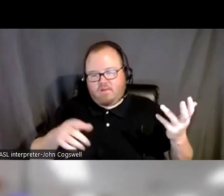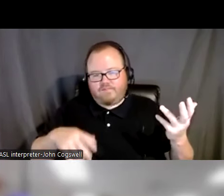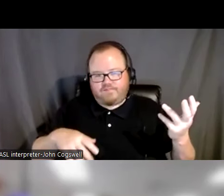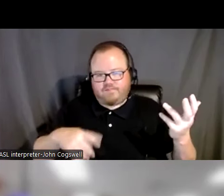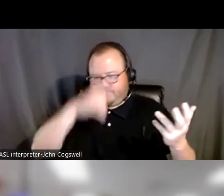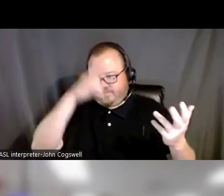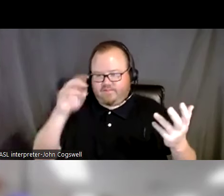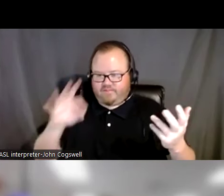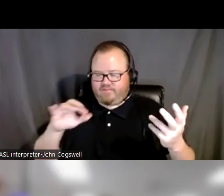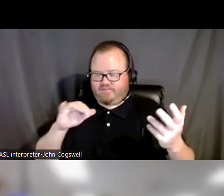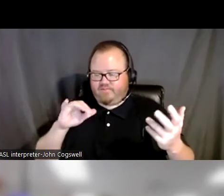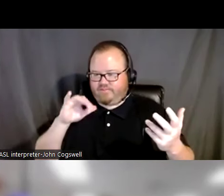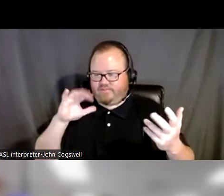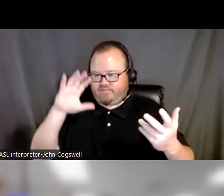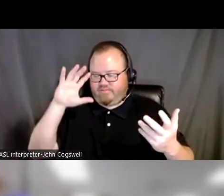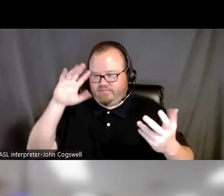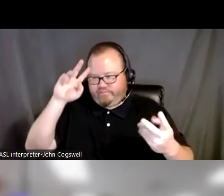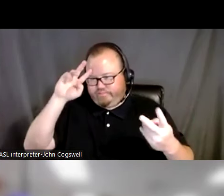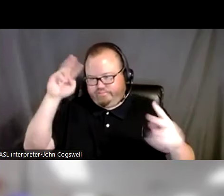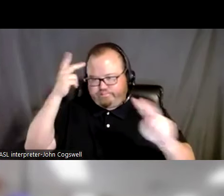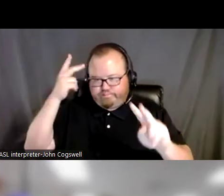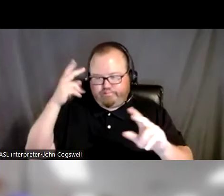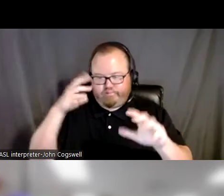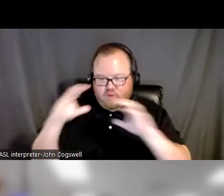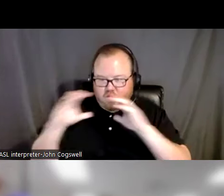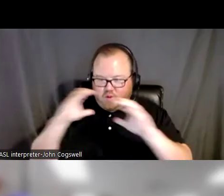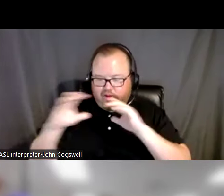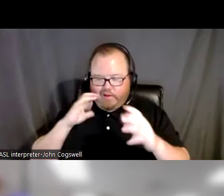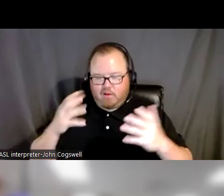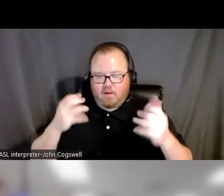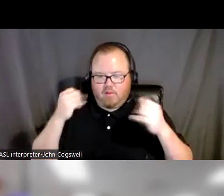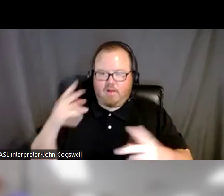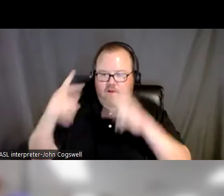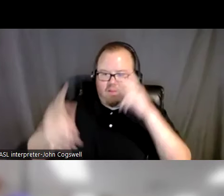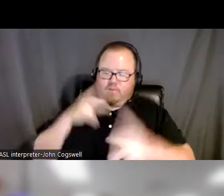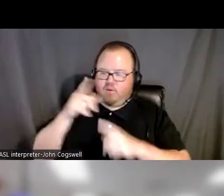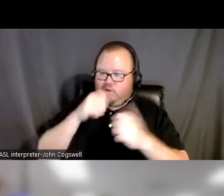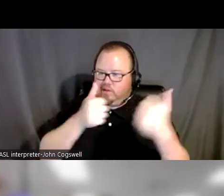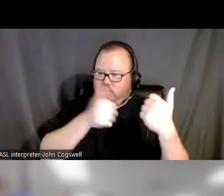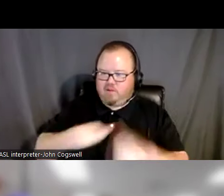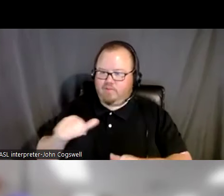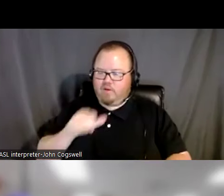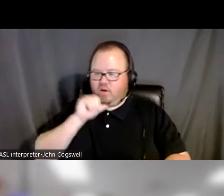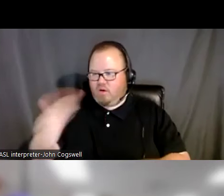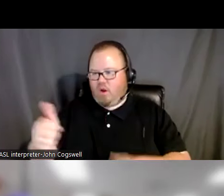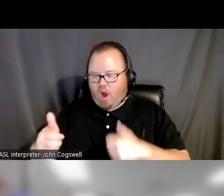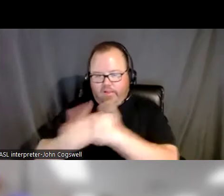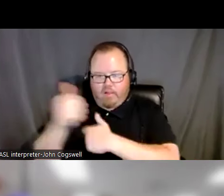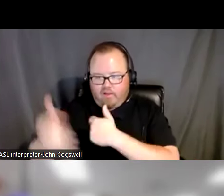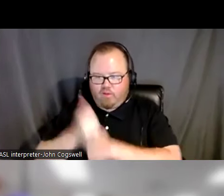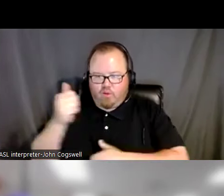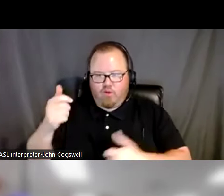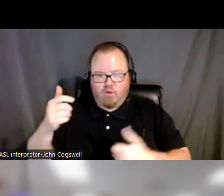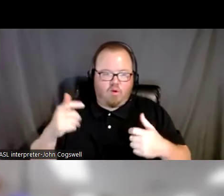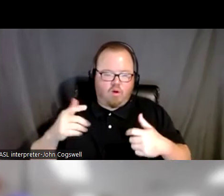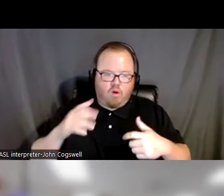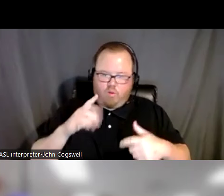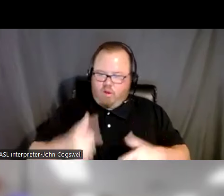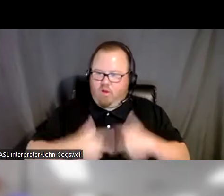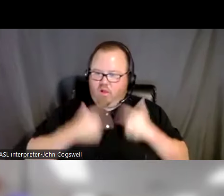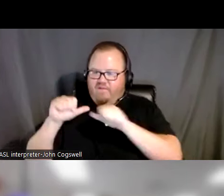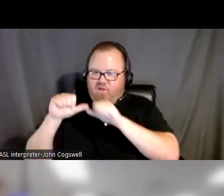because of that miscommunication, a lot of people whose attempts are non-lethal end up with lifelong injuries